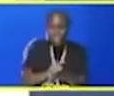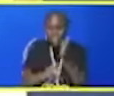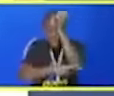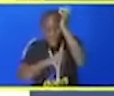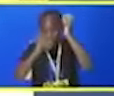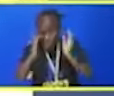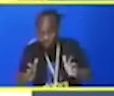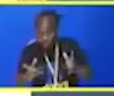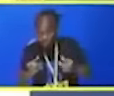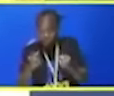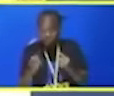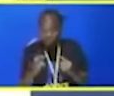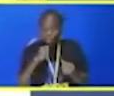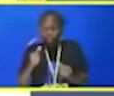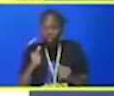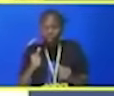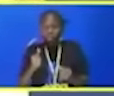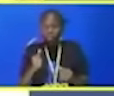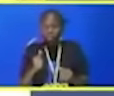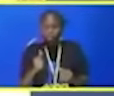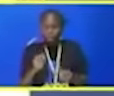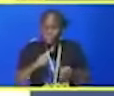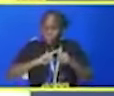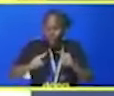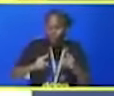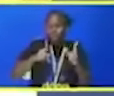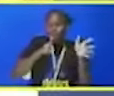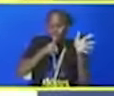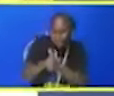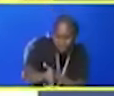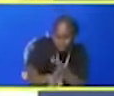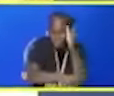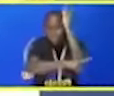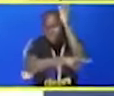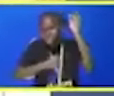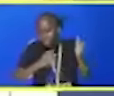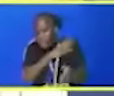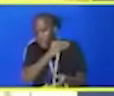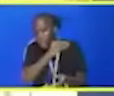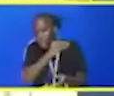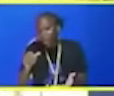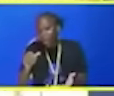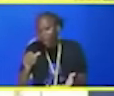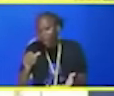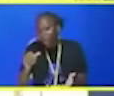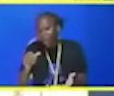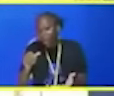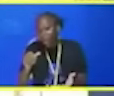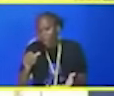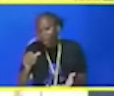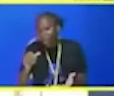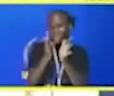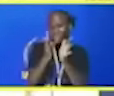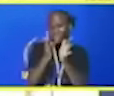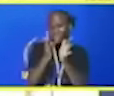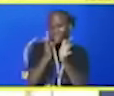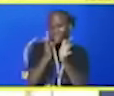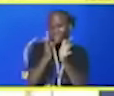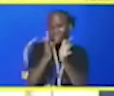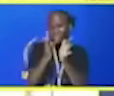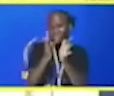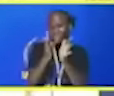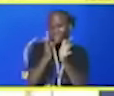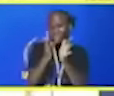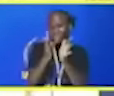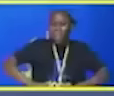steal, to kill, and to destroy. Jesus said, I am come that ye may have life and to have it more abundantly. Can I tell